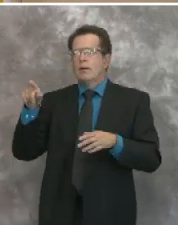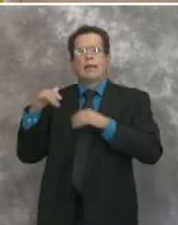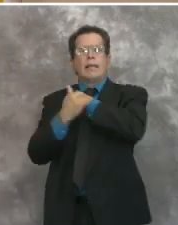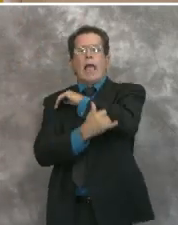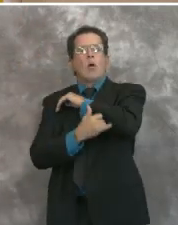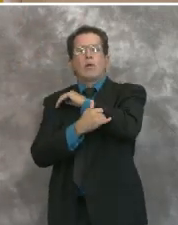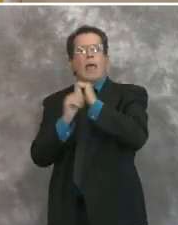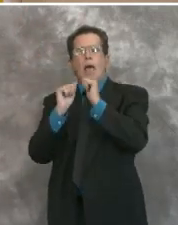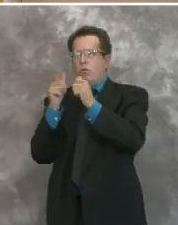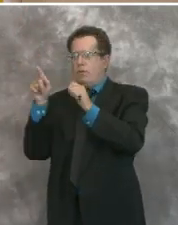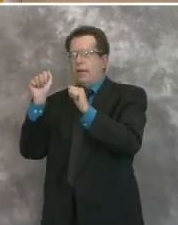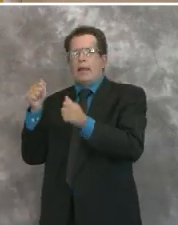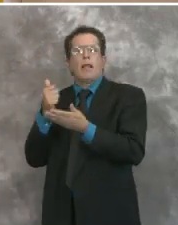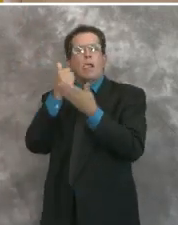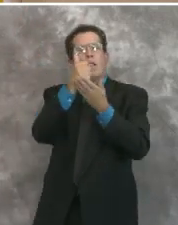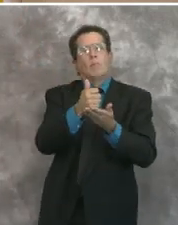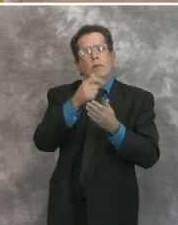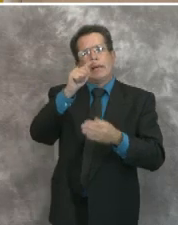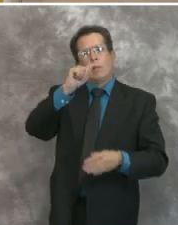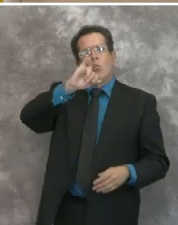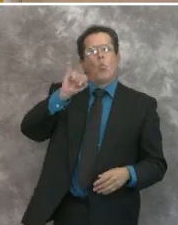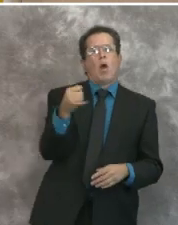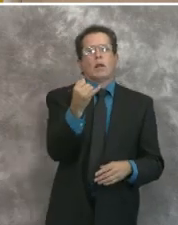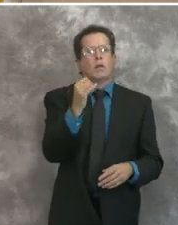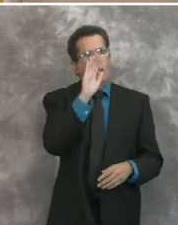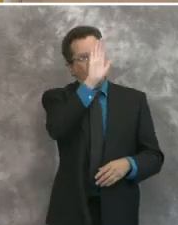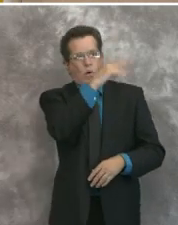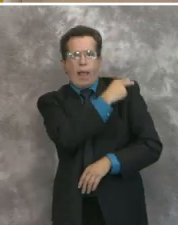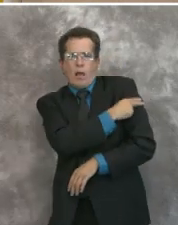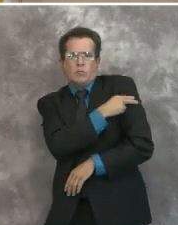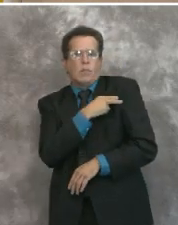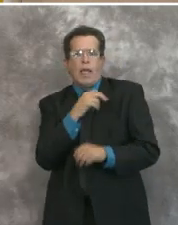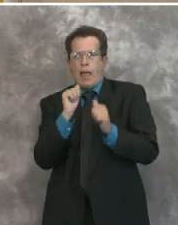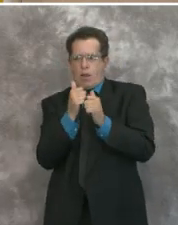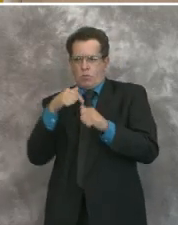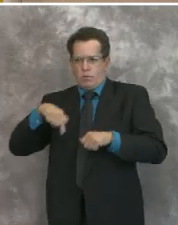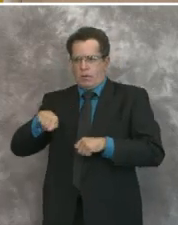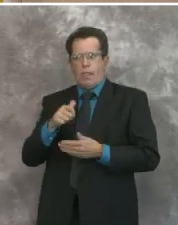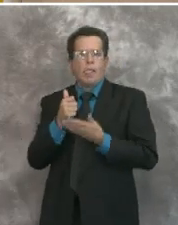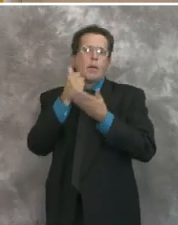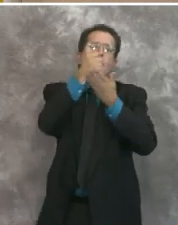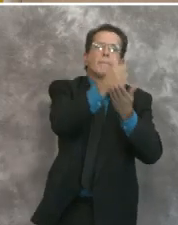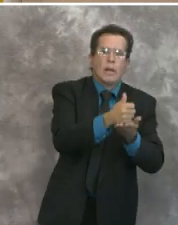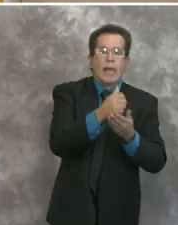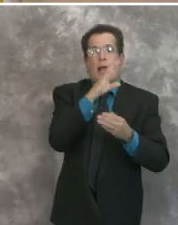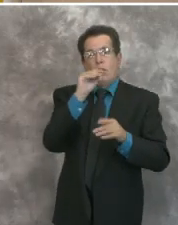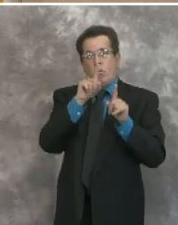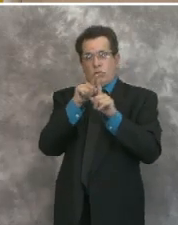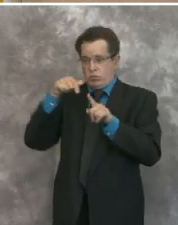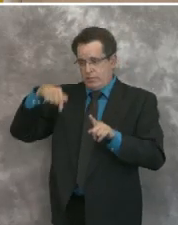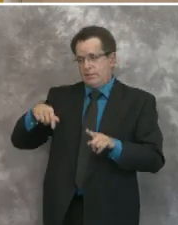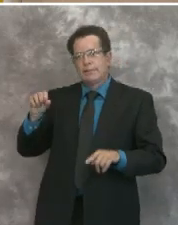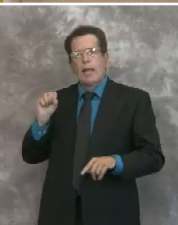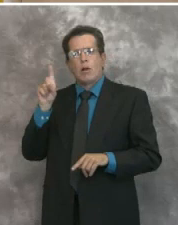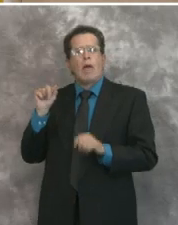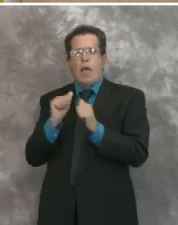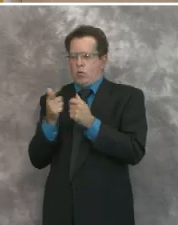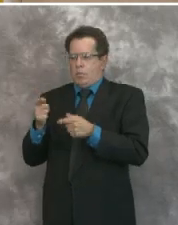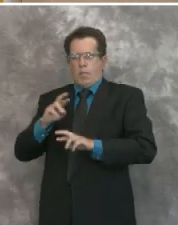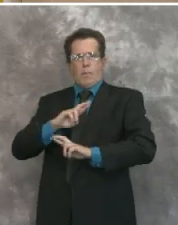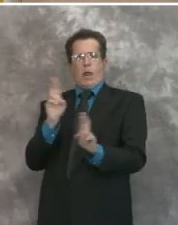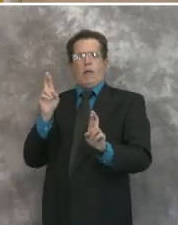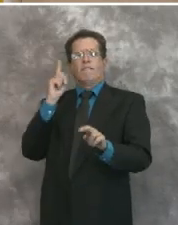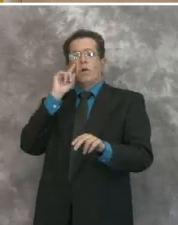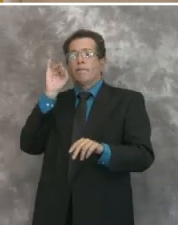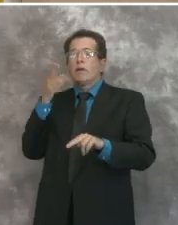help Tijuana's hospitals and or to prepare San Diego hospitals for an increase of patients? So